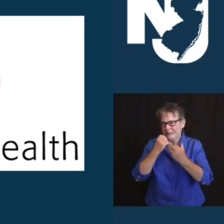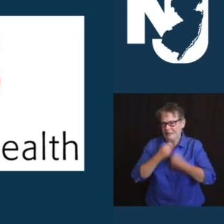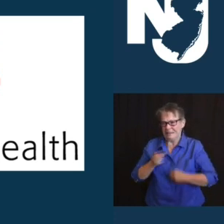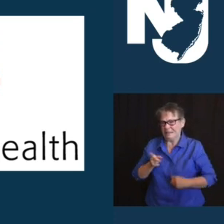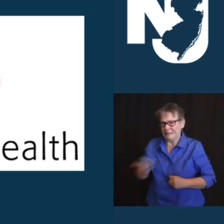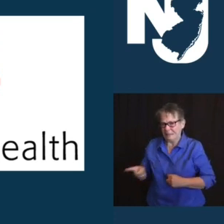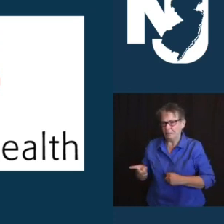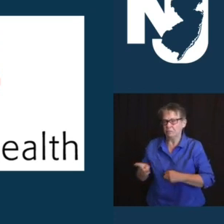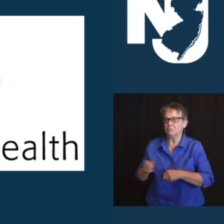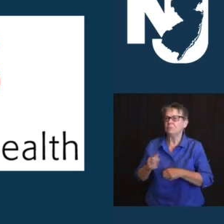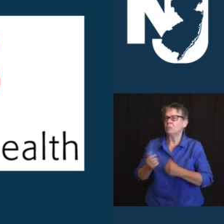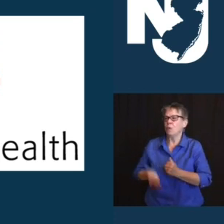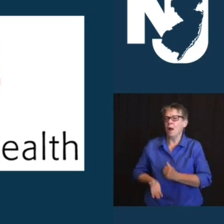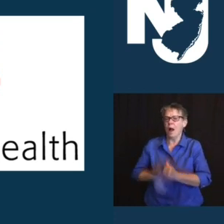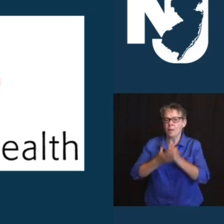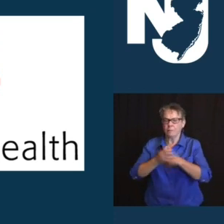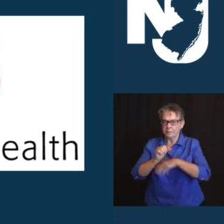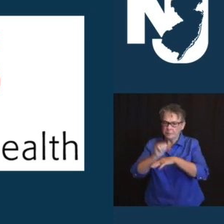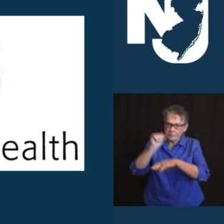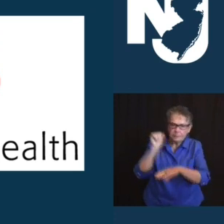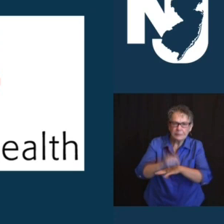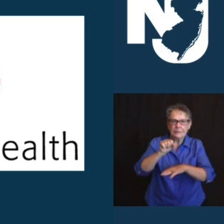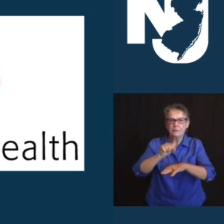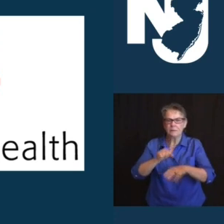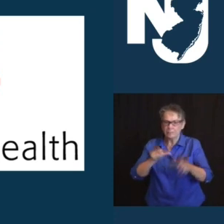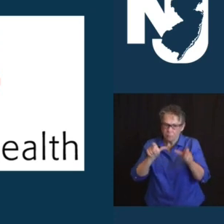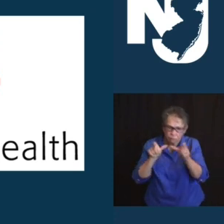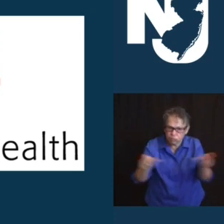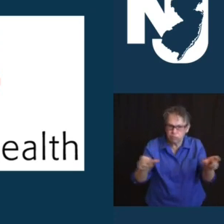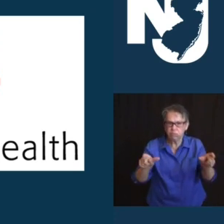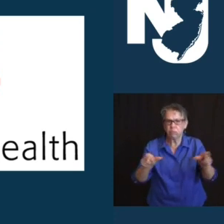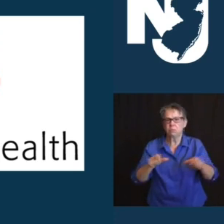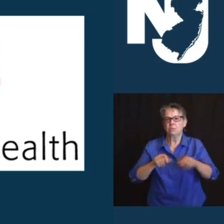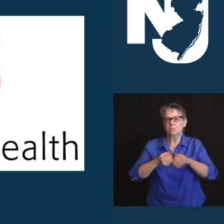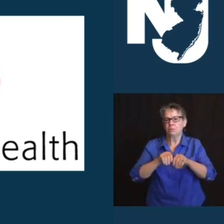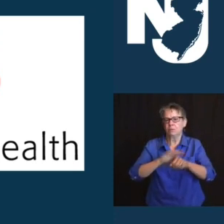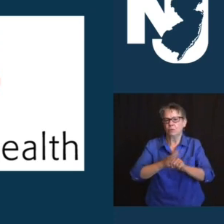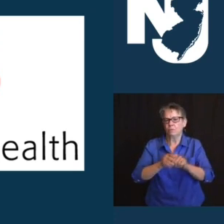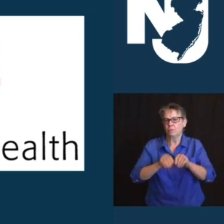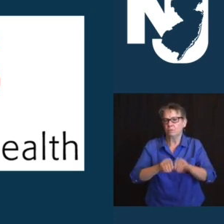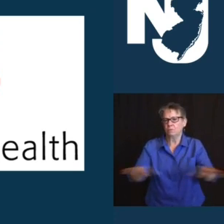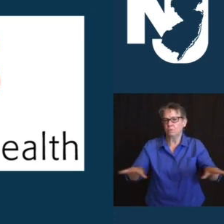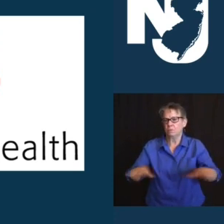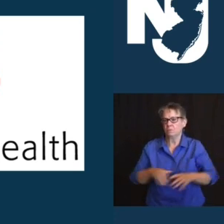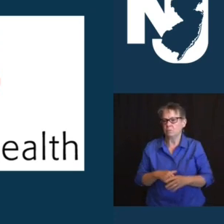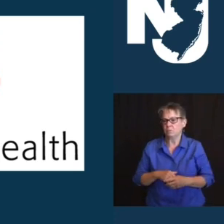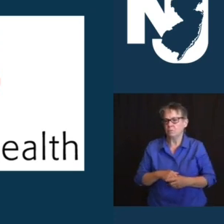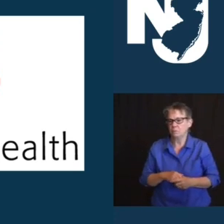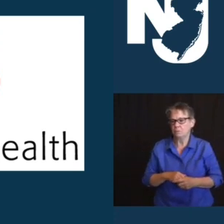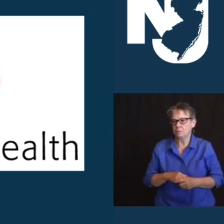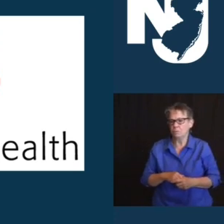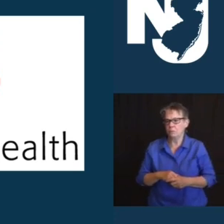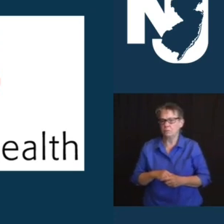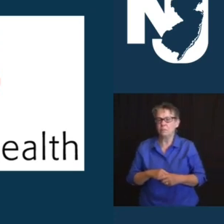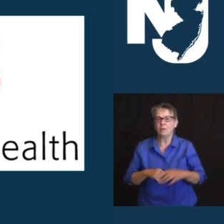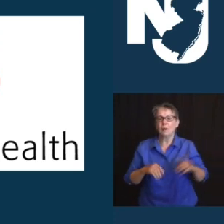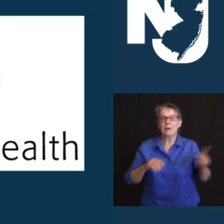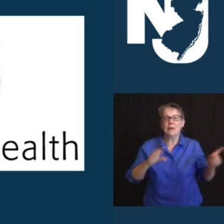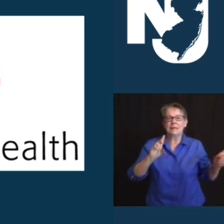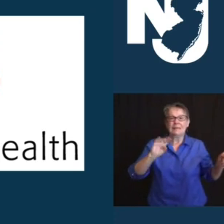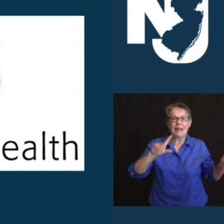part of our economic future. As Deandra and her colleagues continue to hit the ground, and as our contact tracing